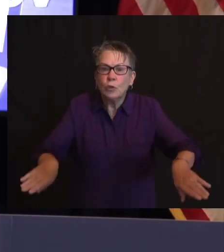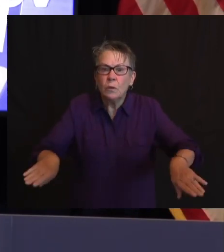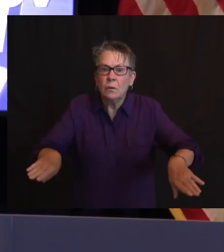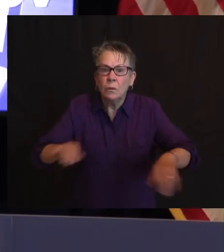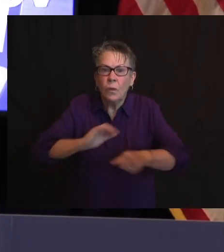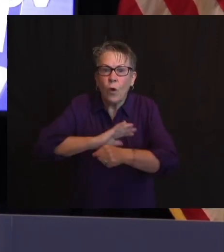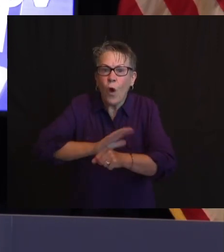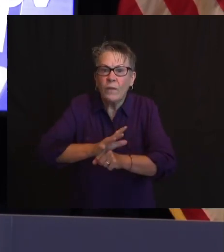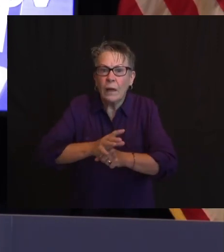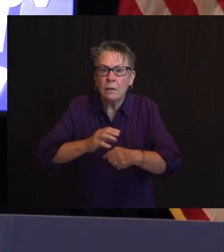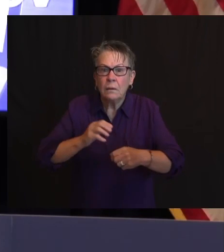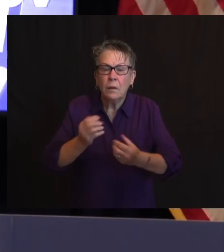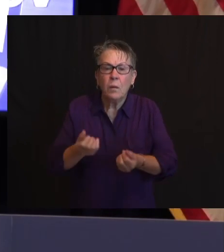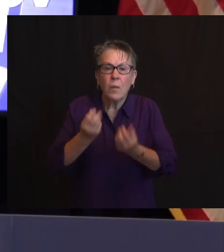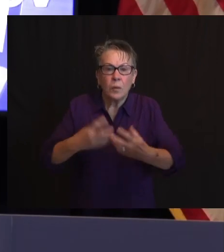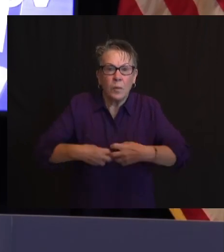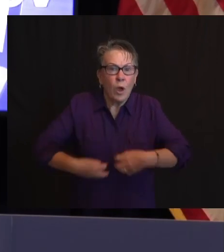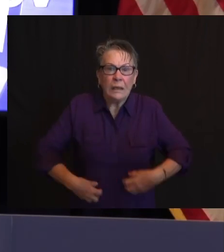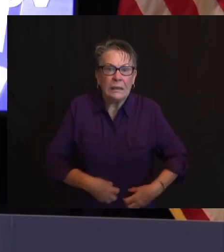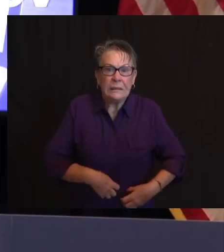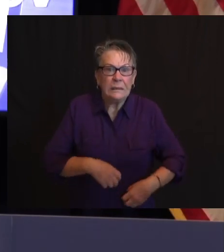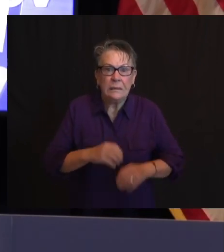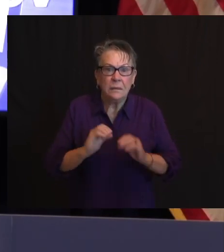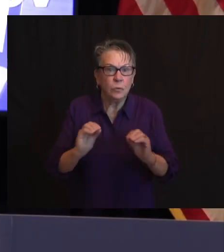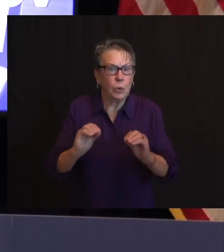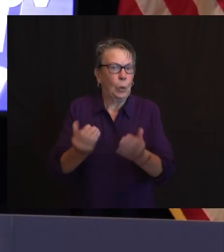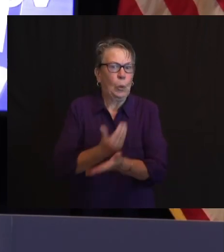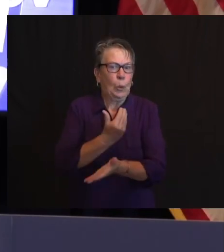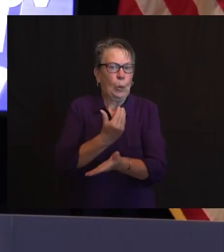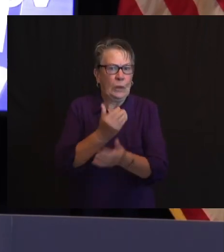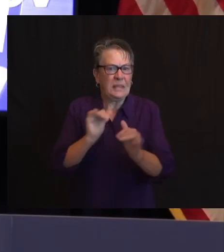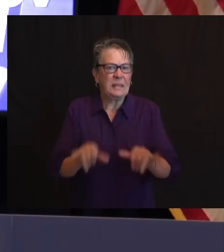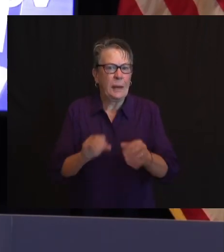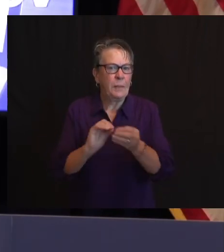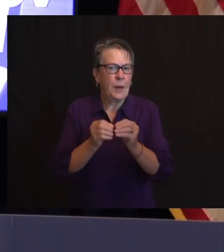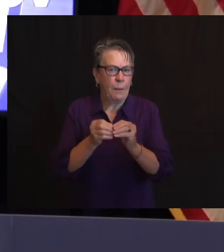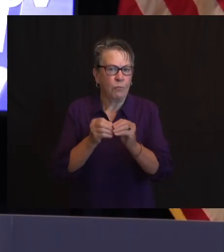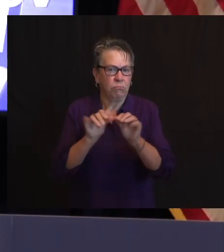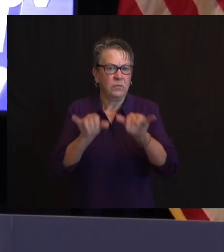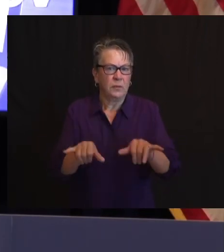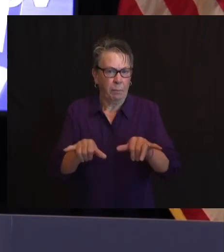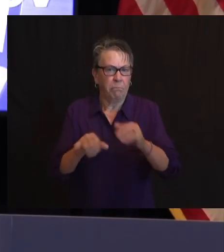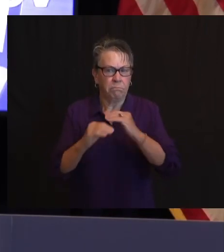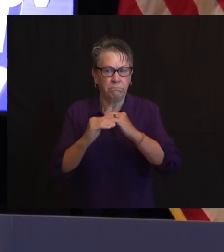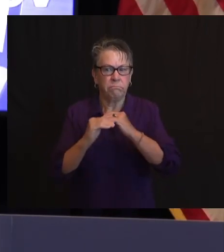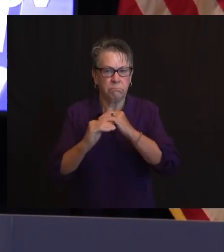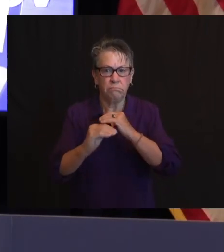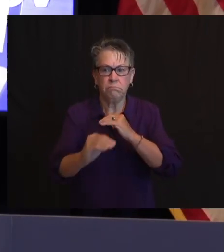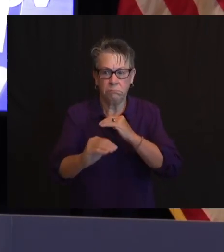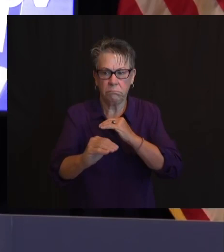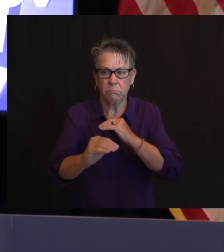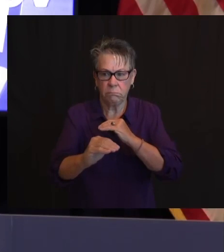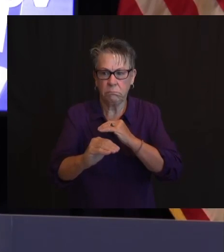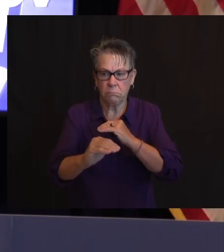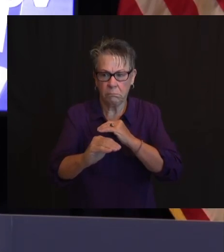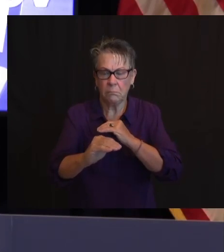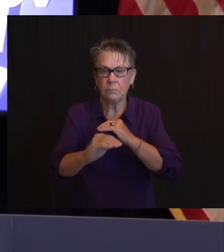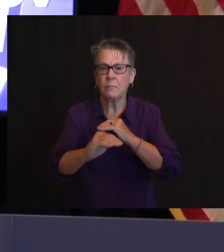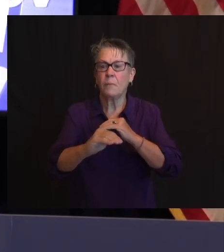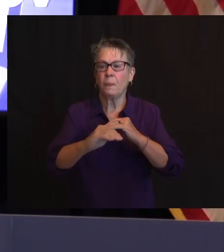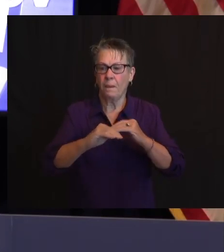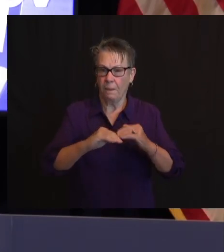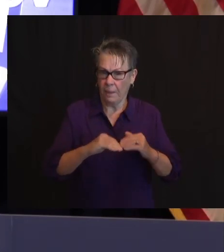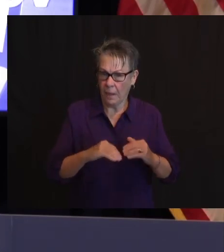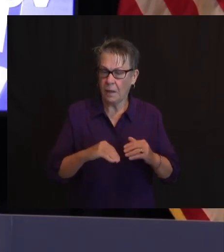children. The children affected, as you know, have either tested positive for active COVID-19 or have had antibody tests that